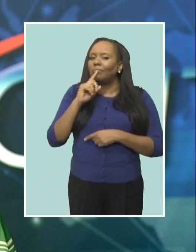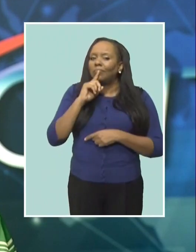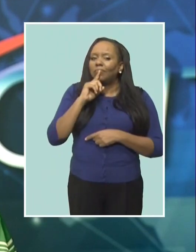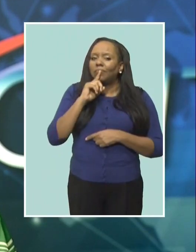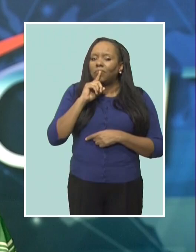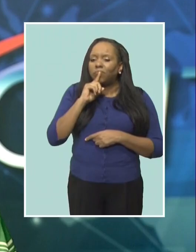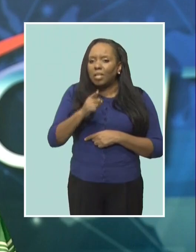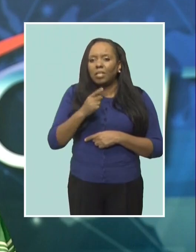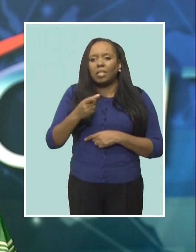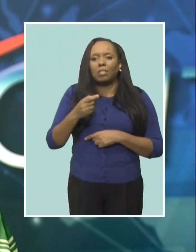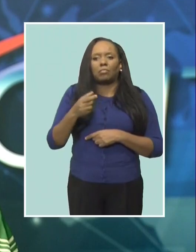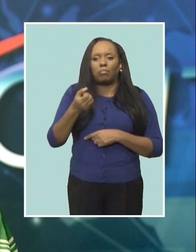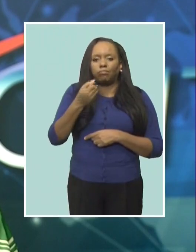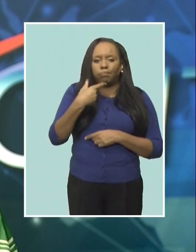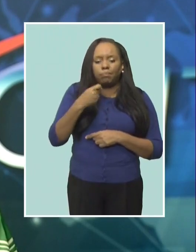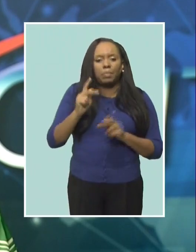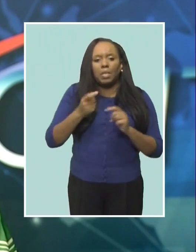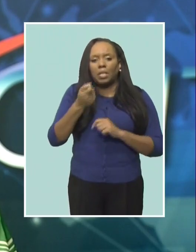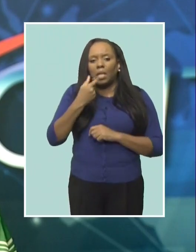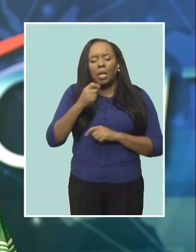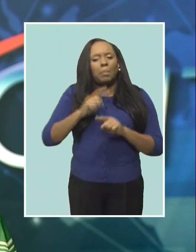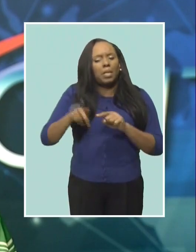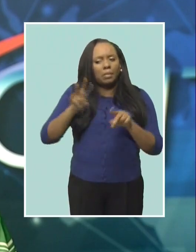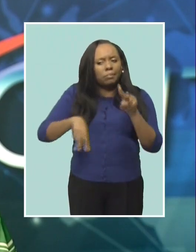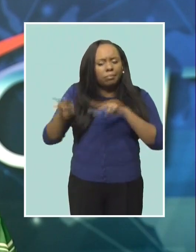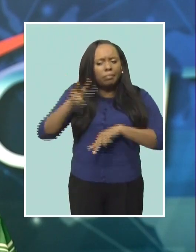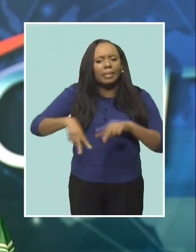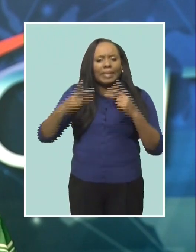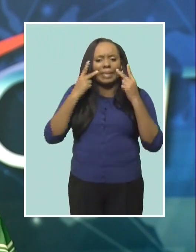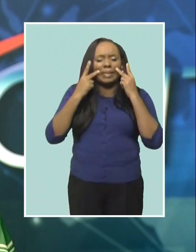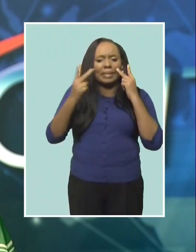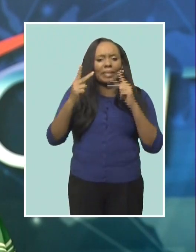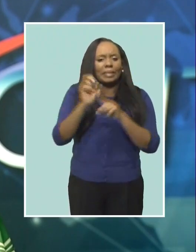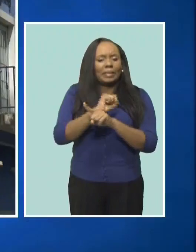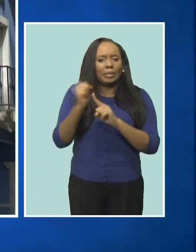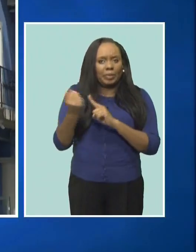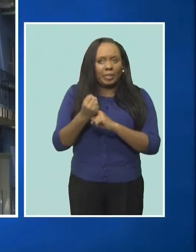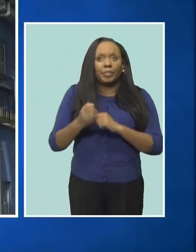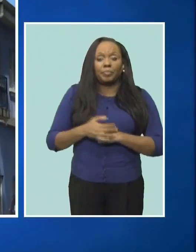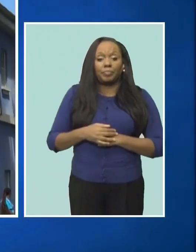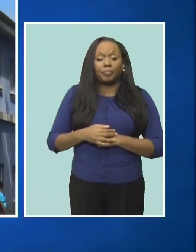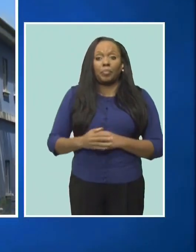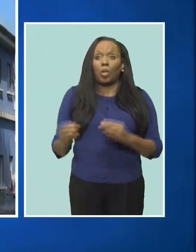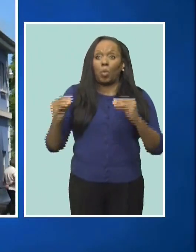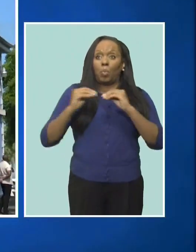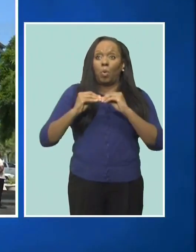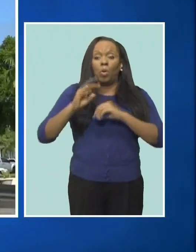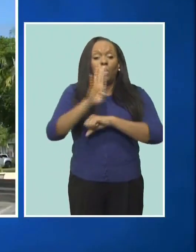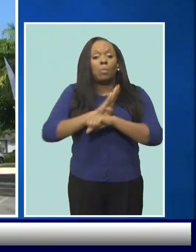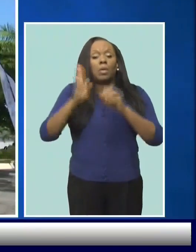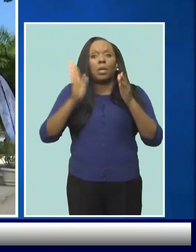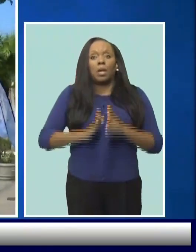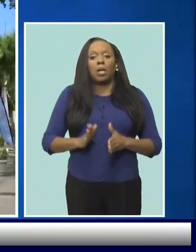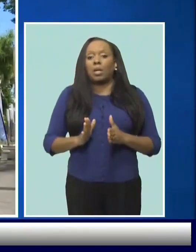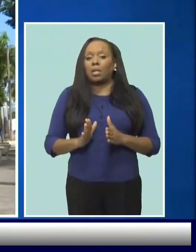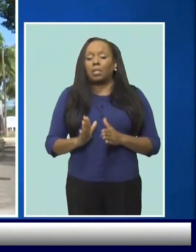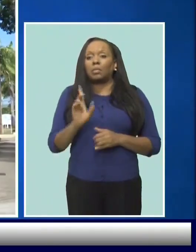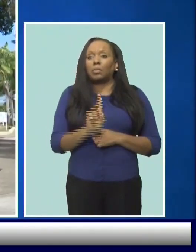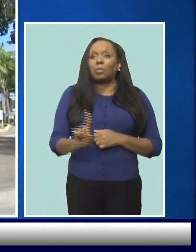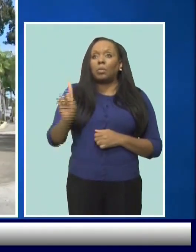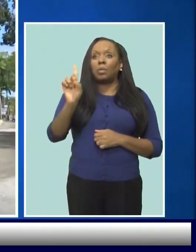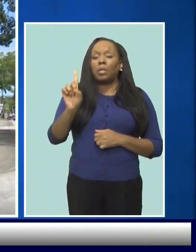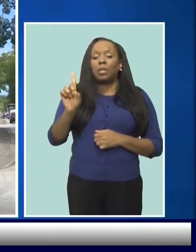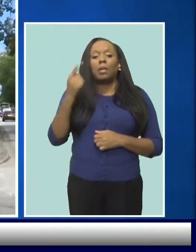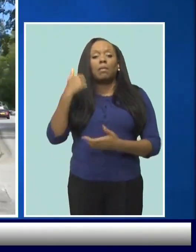of the situation on the ground. Anesta Henry tells us more. More Barbadians are presenting themselves to treatment